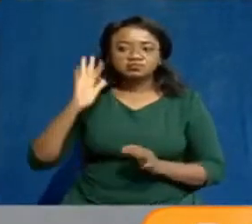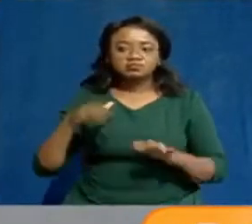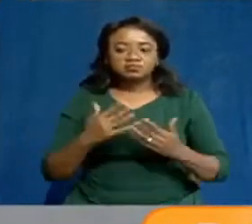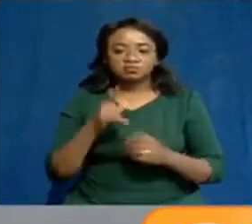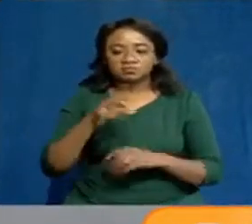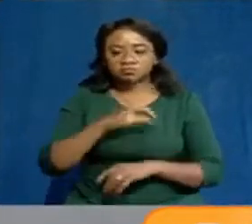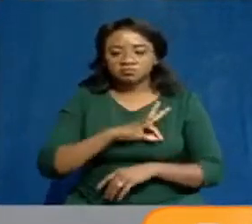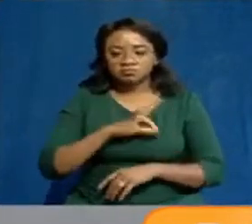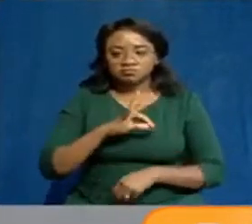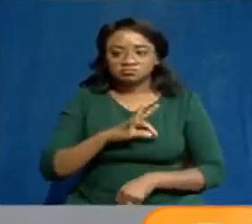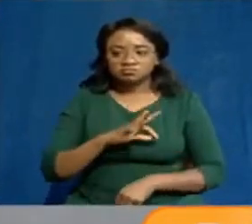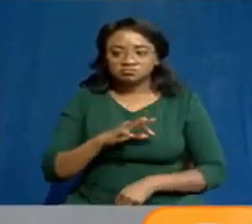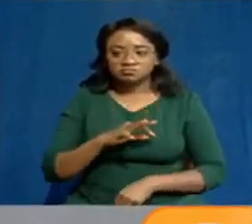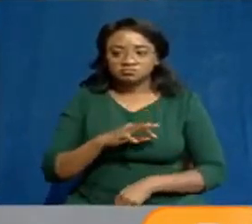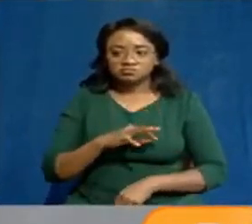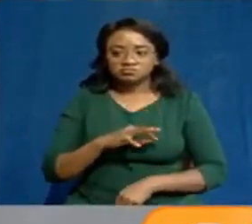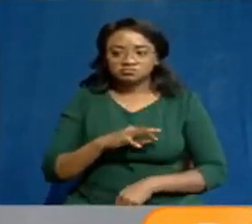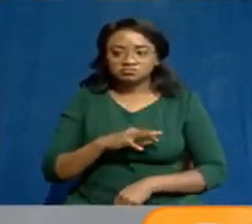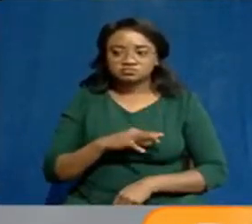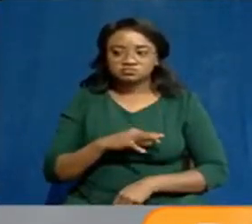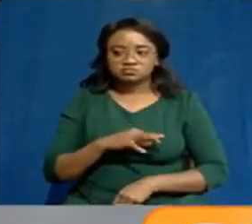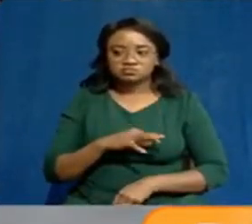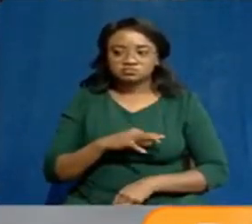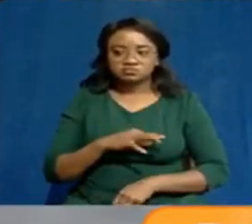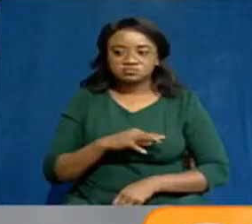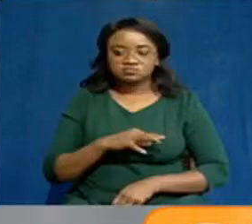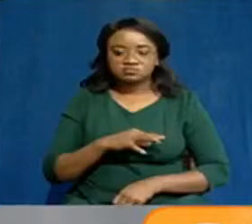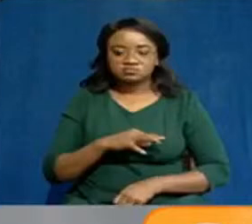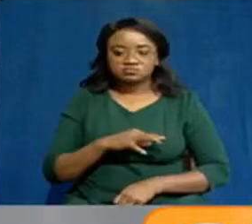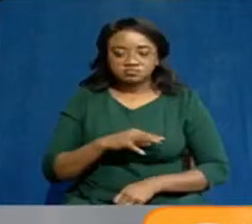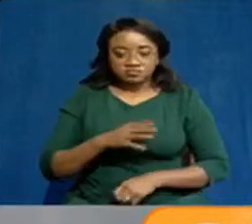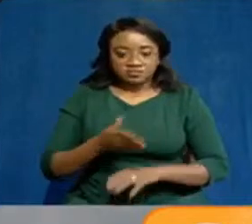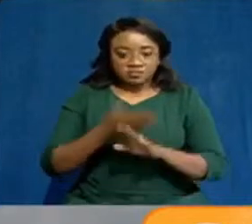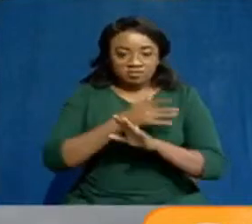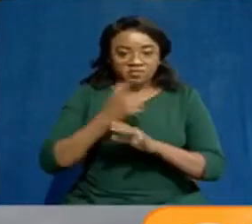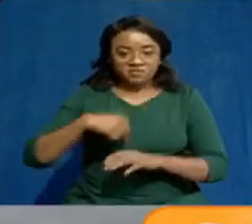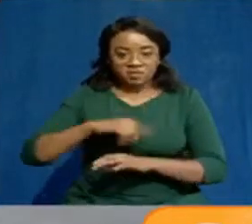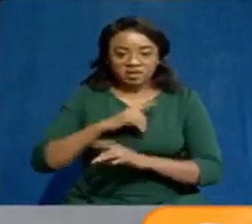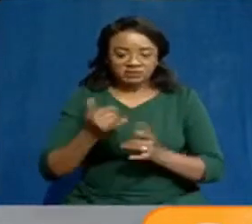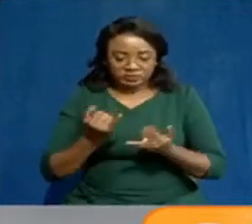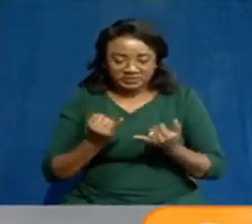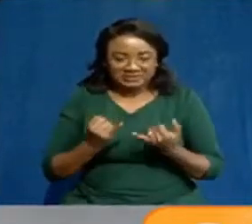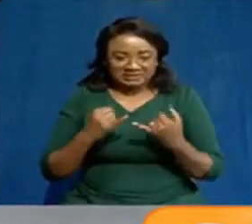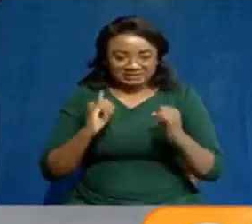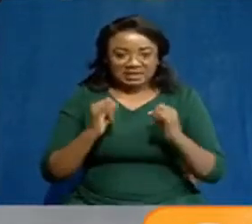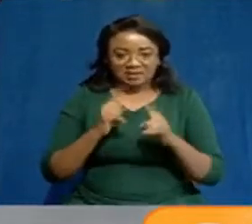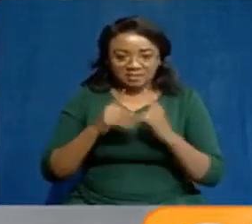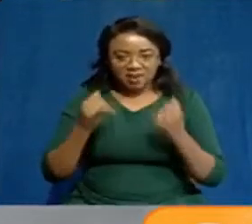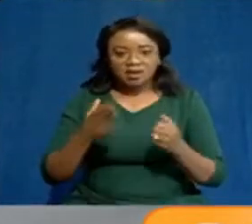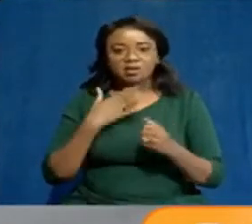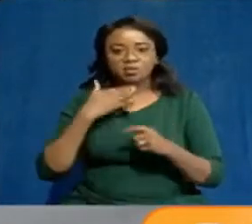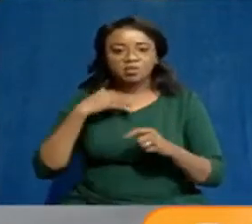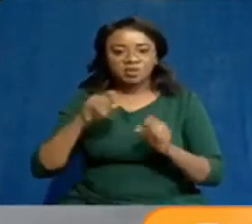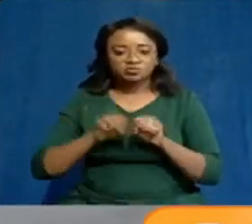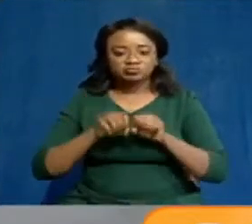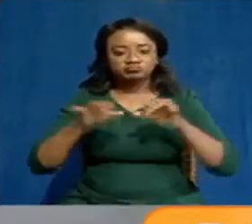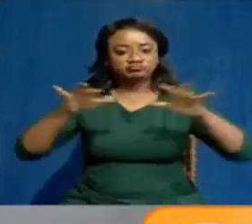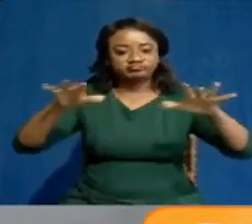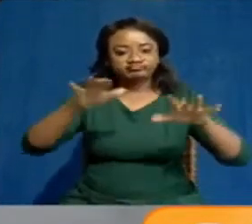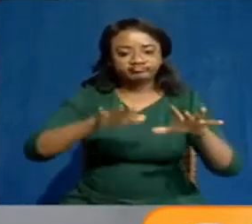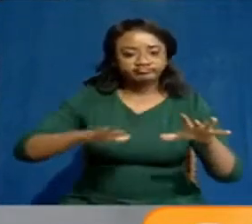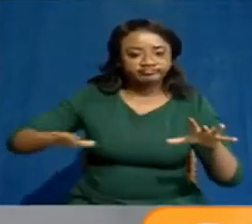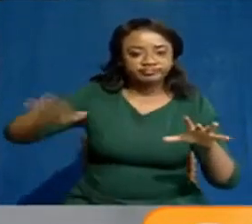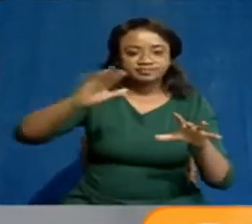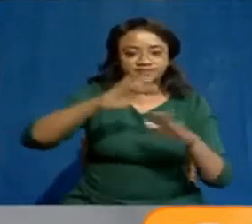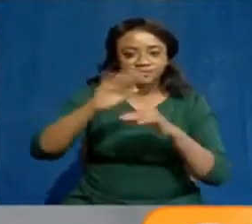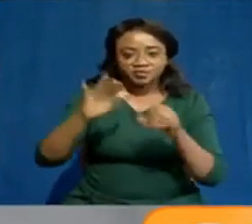now, we were piloting, and now we are at the stage where we want to scale across the coast region of Kenya and possibly across the country. And we also